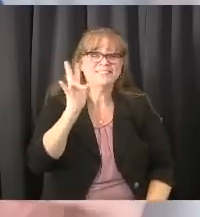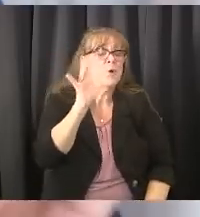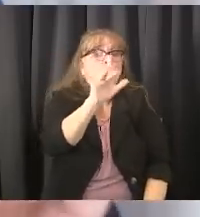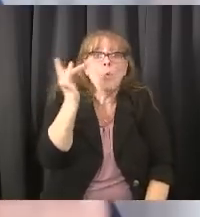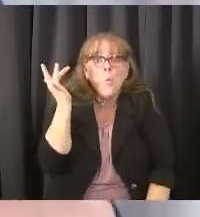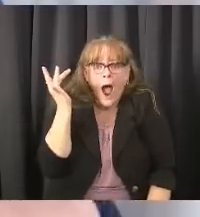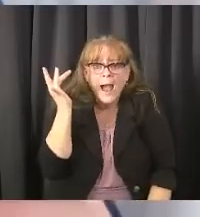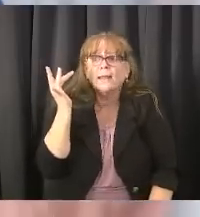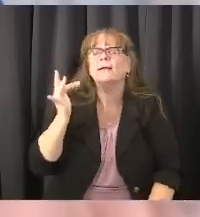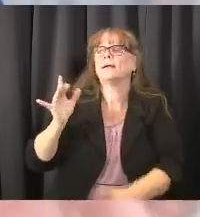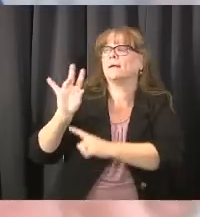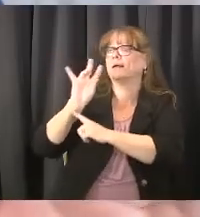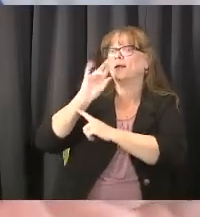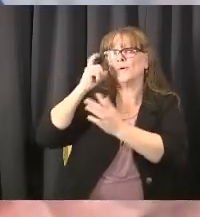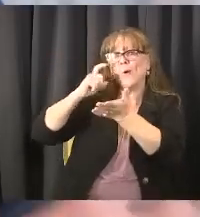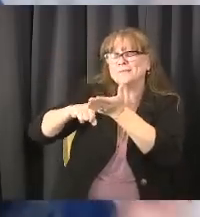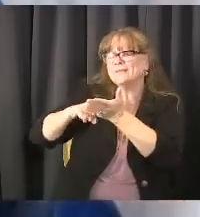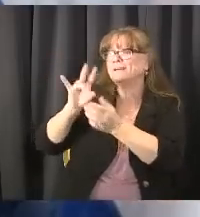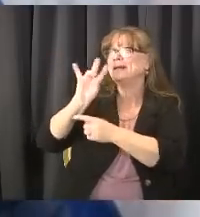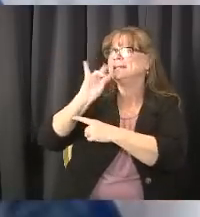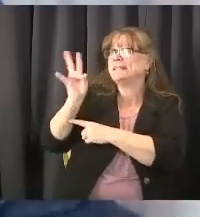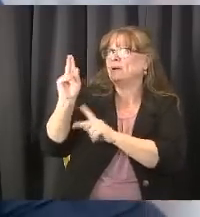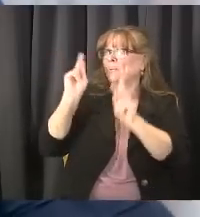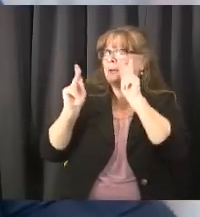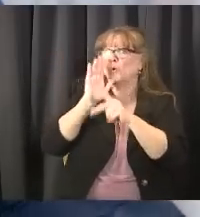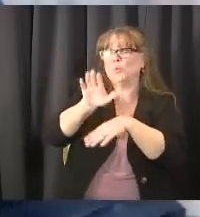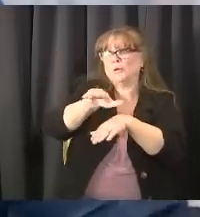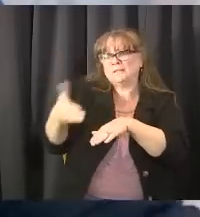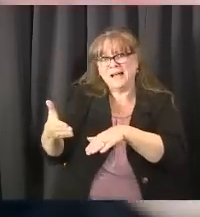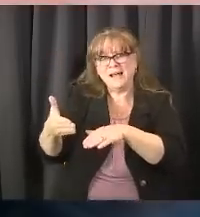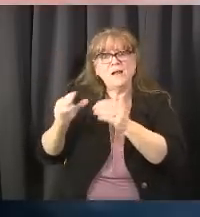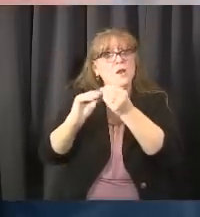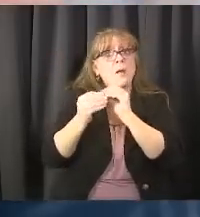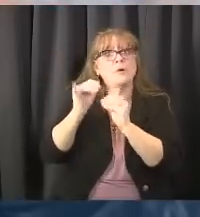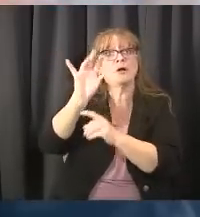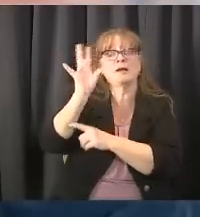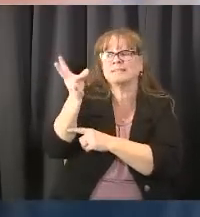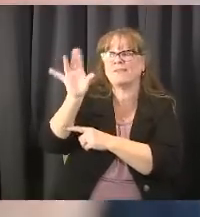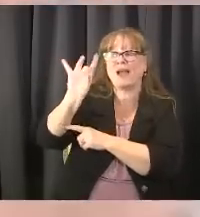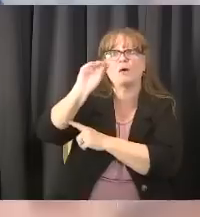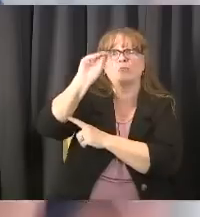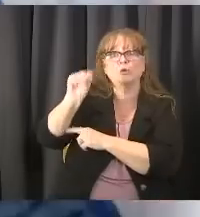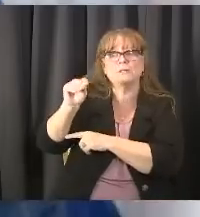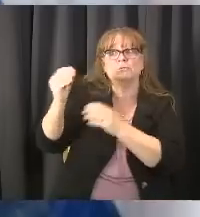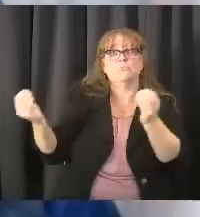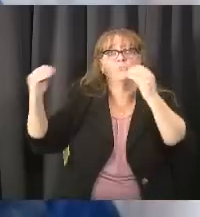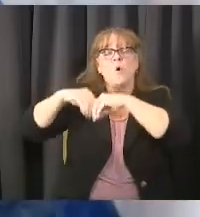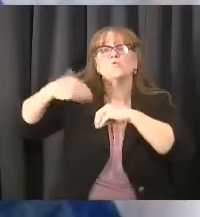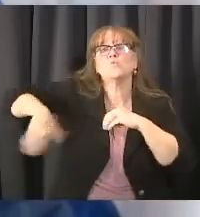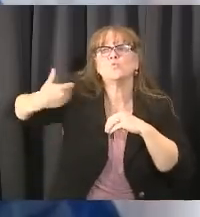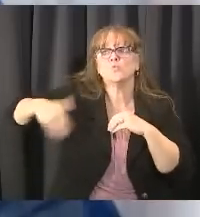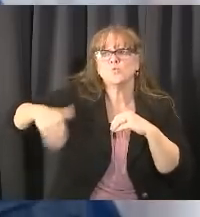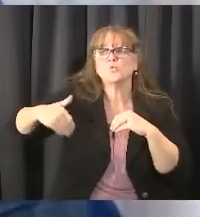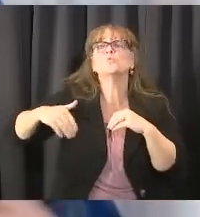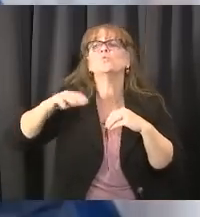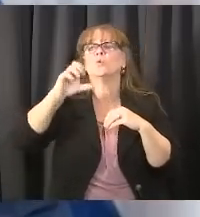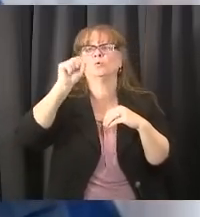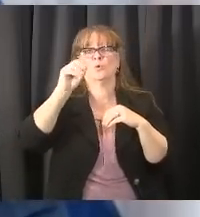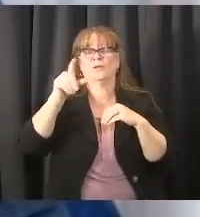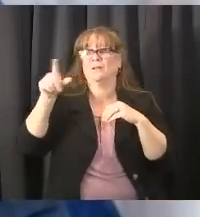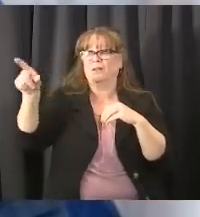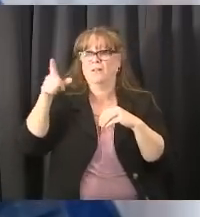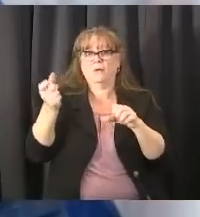and about 40% of our hospitalizations. So once we have folks protected over 70, we will see